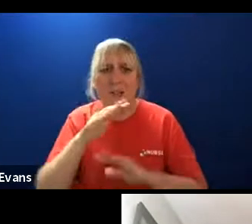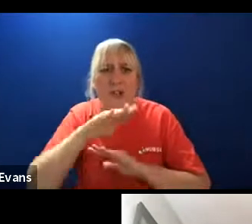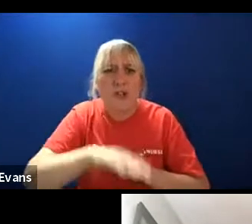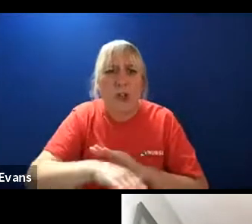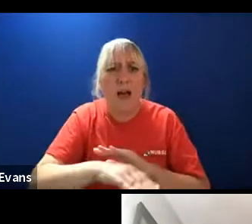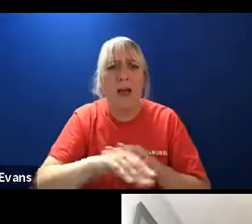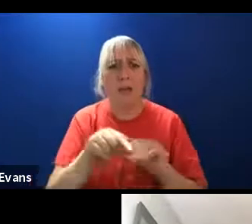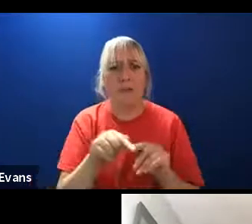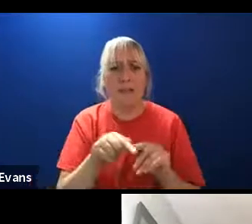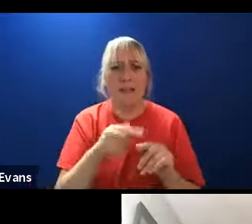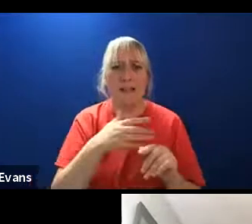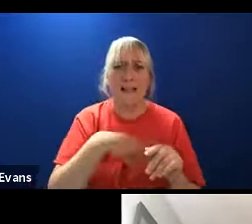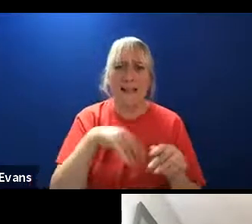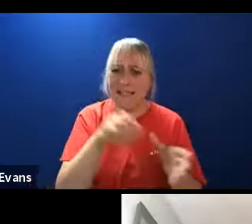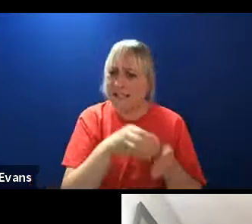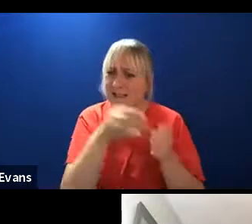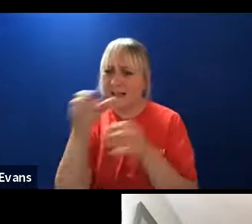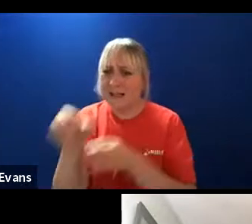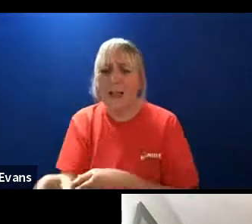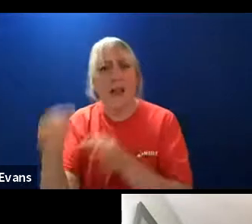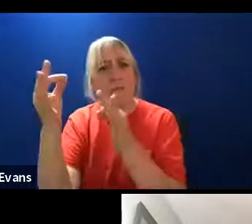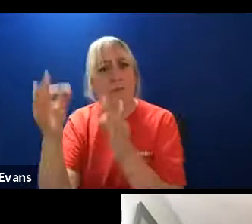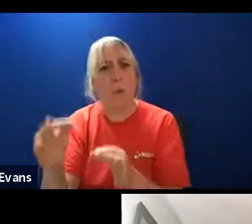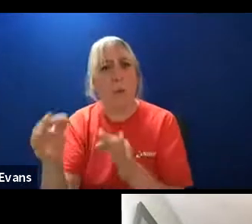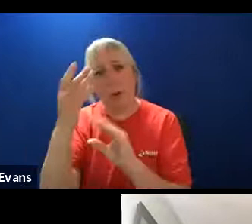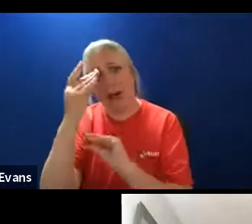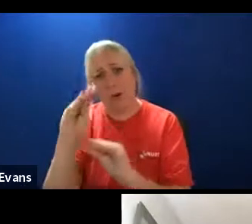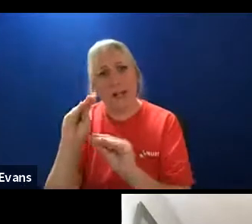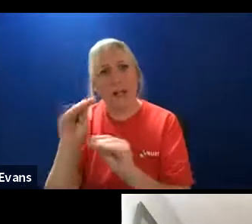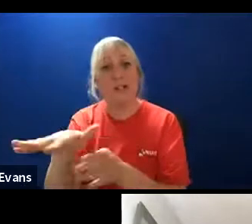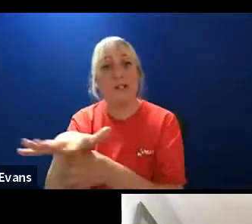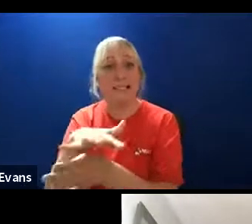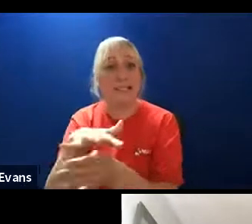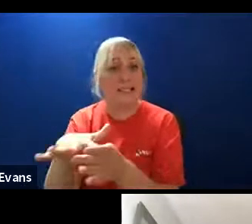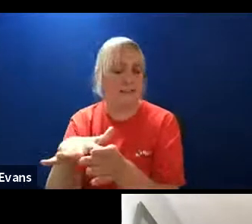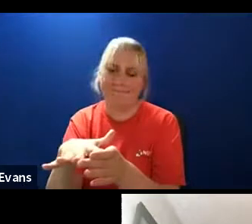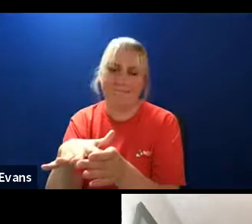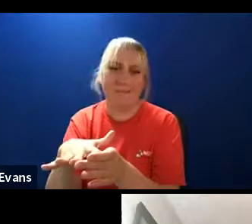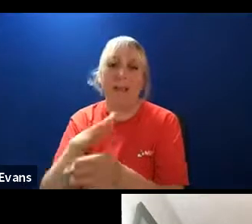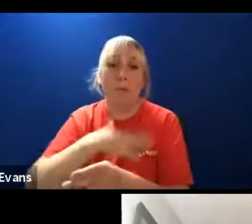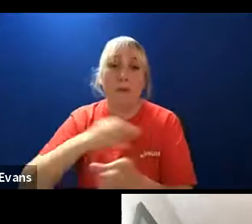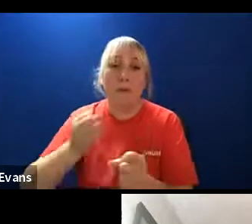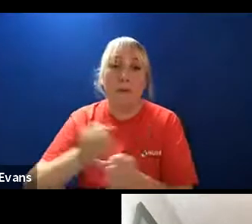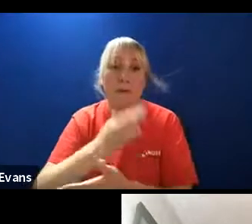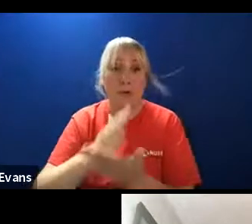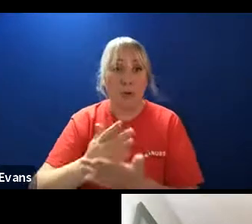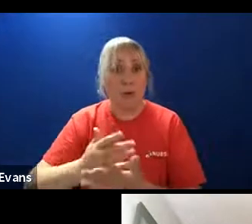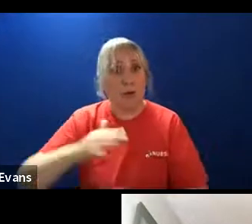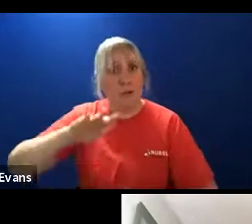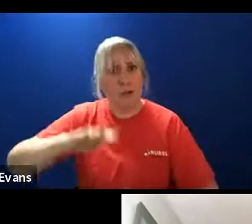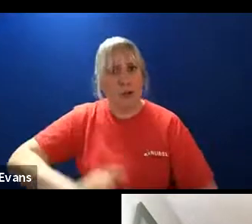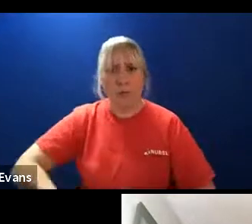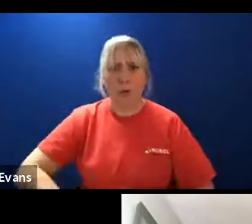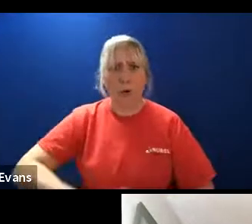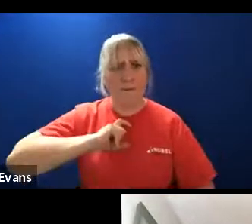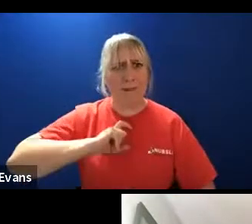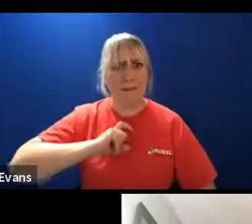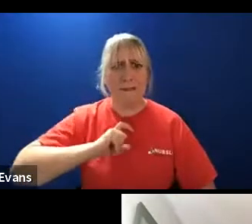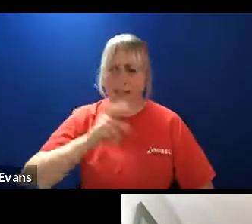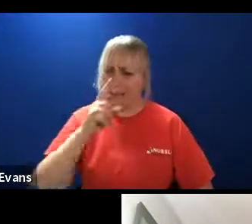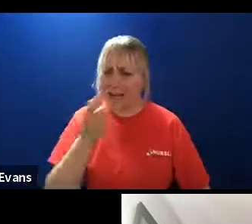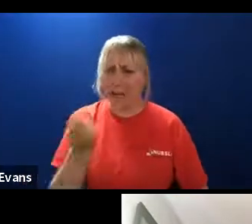a formal educational setting, but about how that child feels confident to manage and cope with and control,